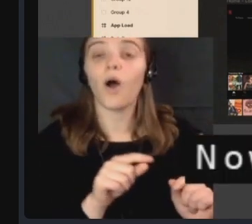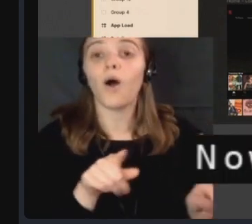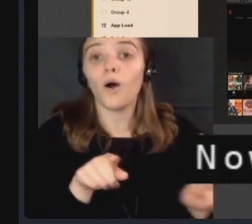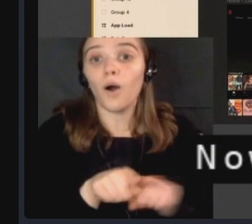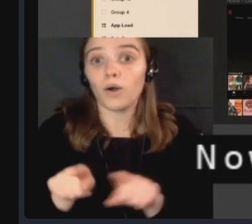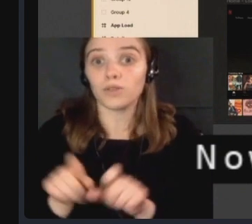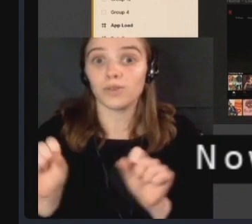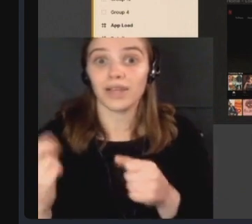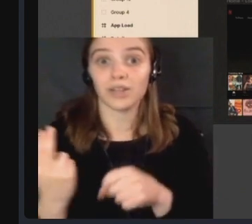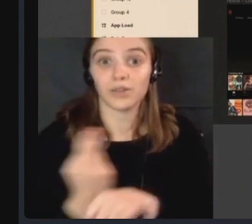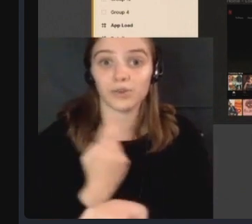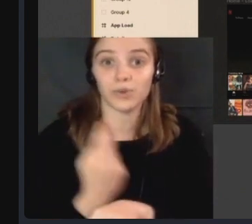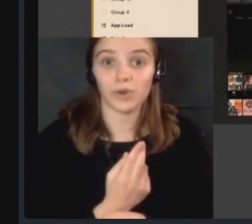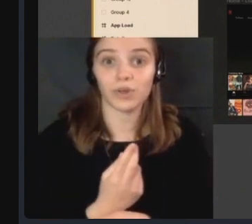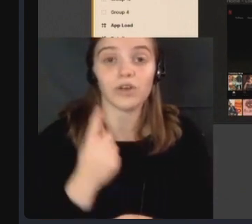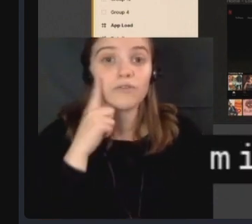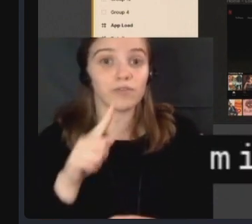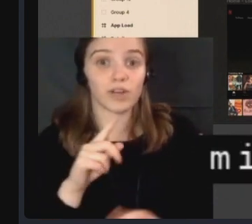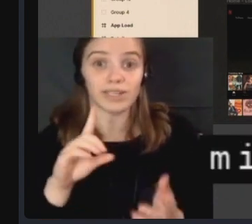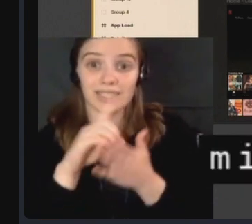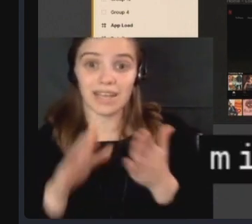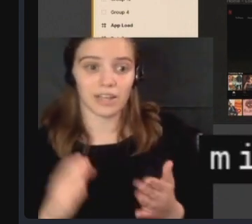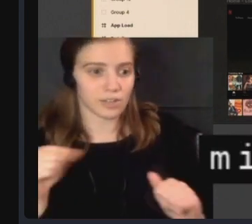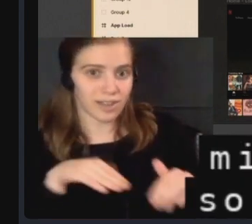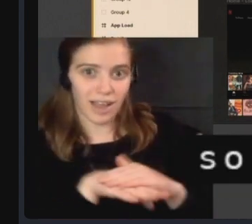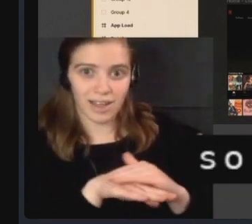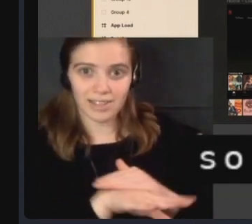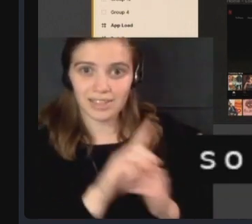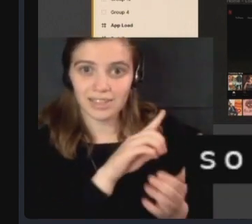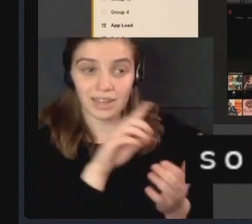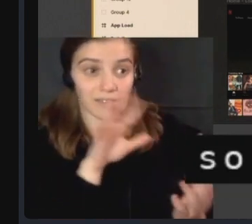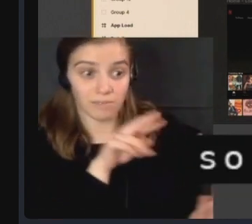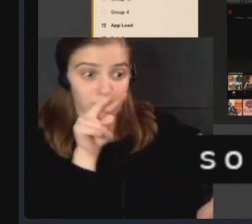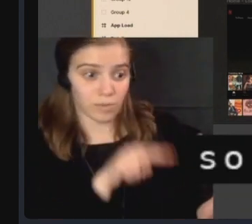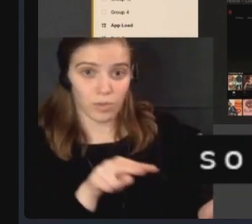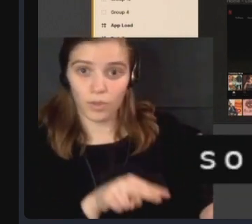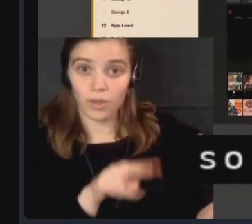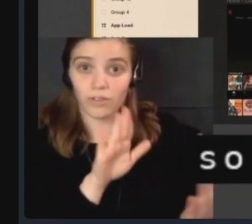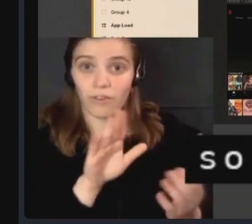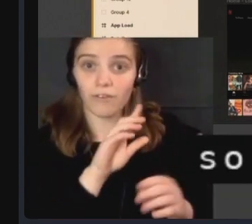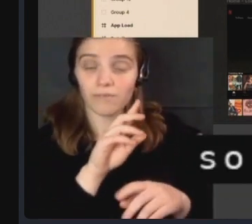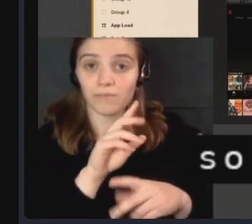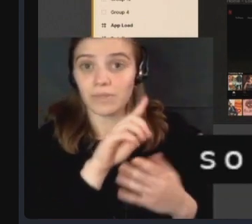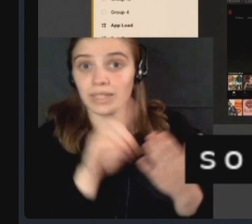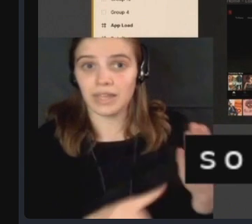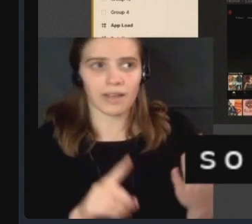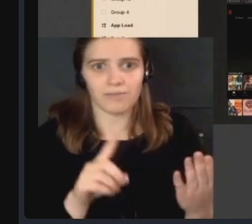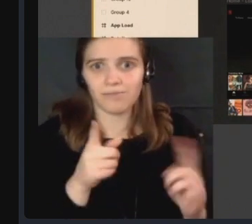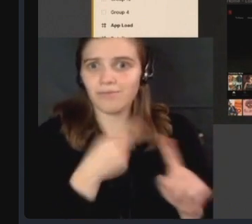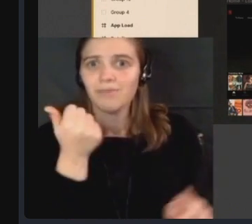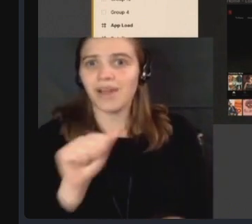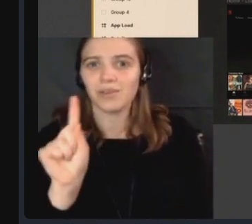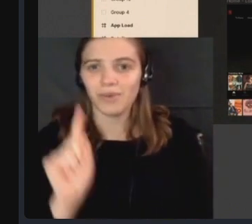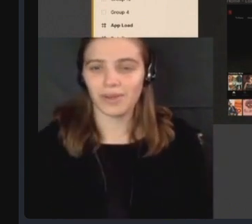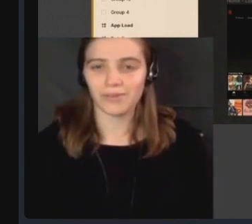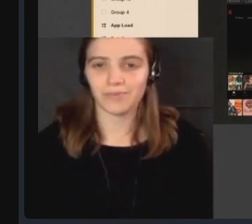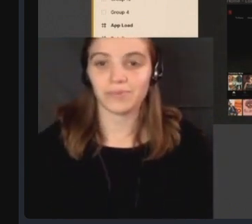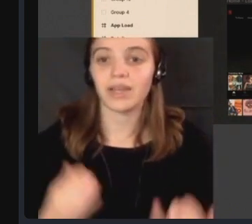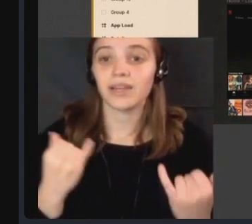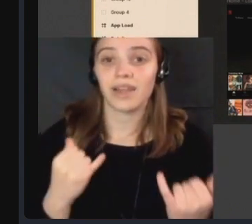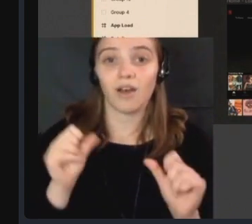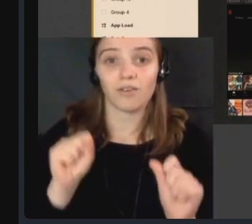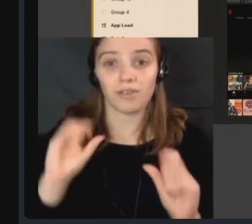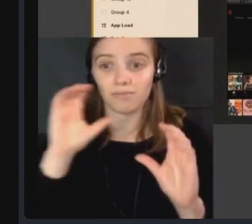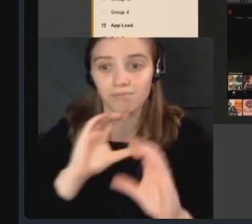can access and view designs from anywhere. yes. I'm going to now browse through my organization. XD le fait aussi, oui, bien sûr.